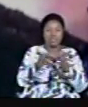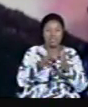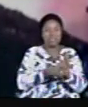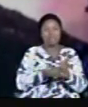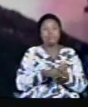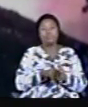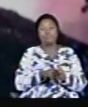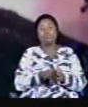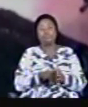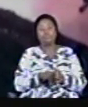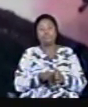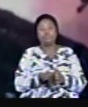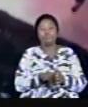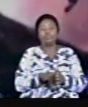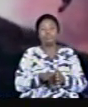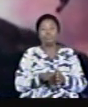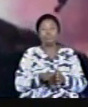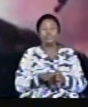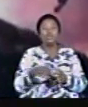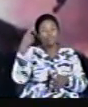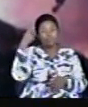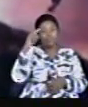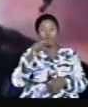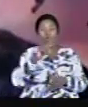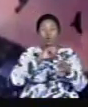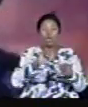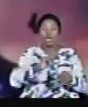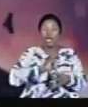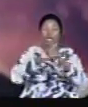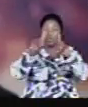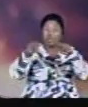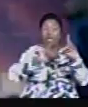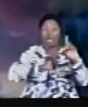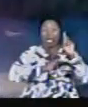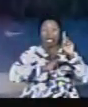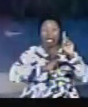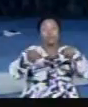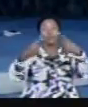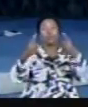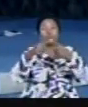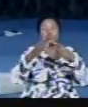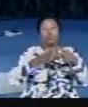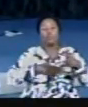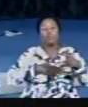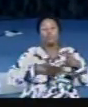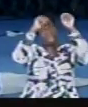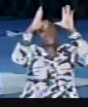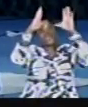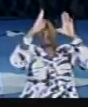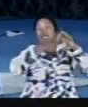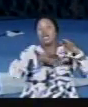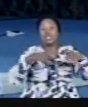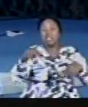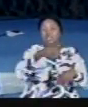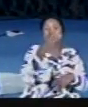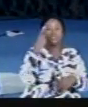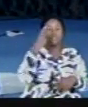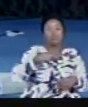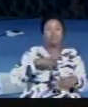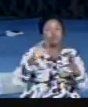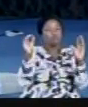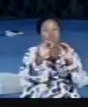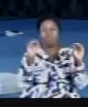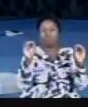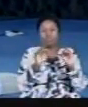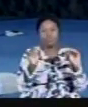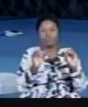I go unto my Father, and you see me no more. Verse 11,